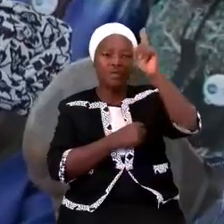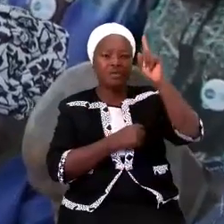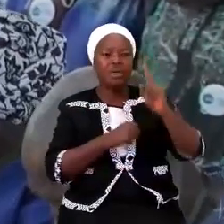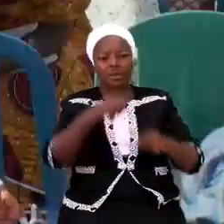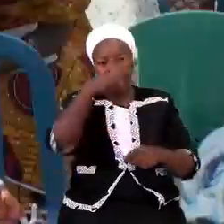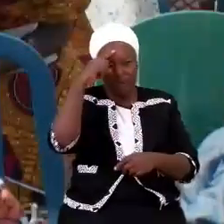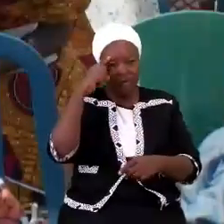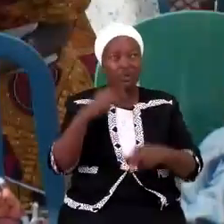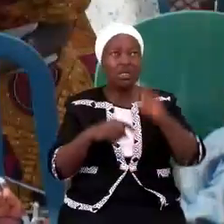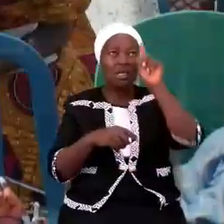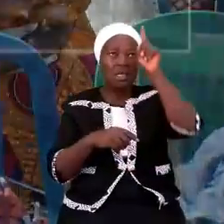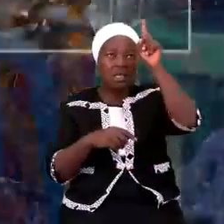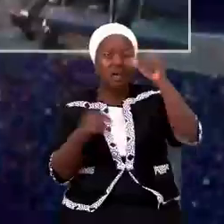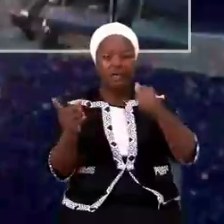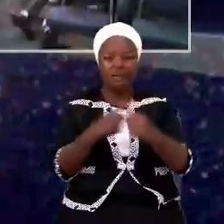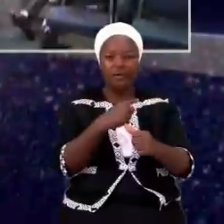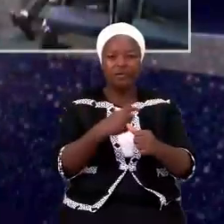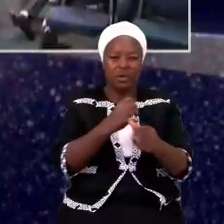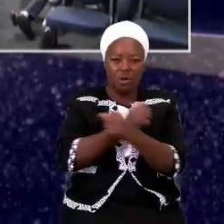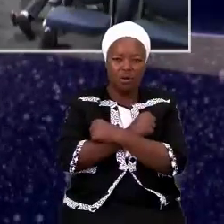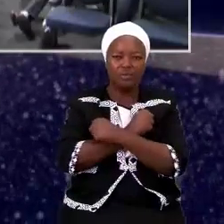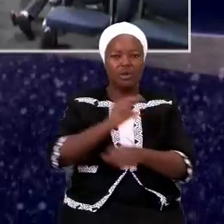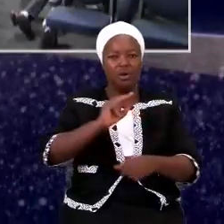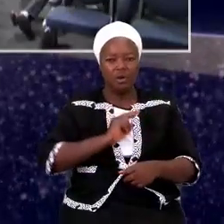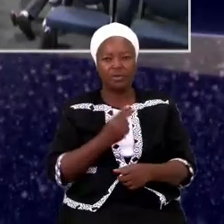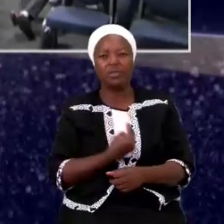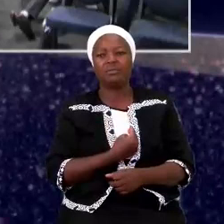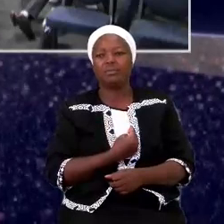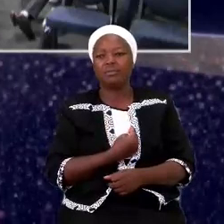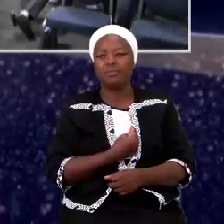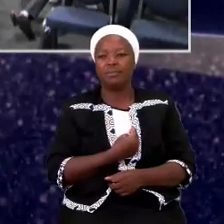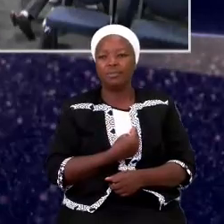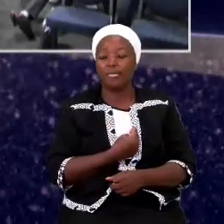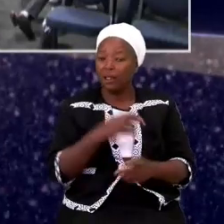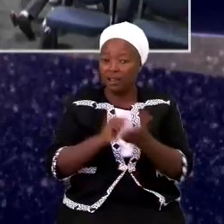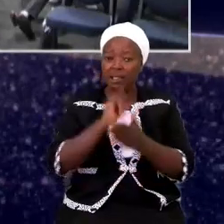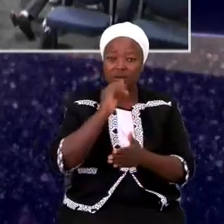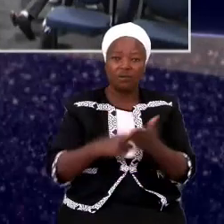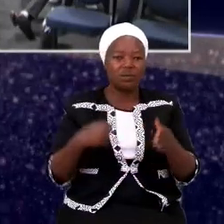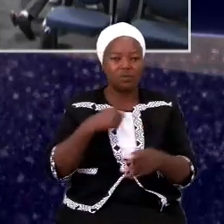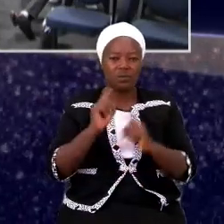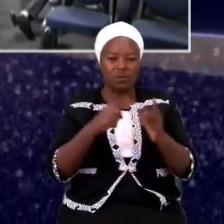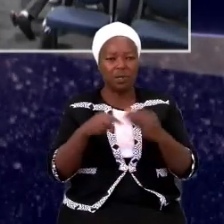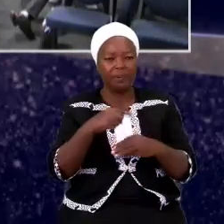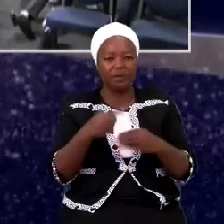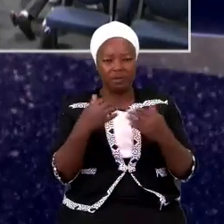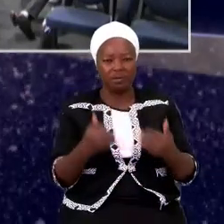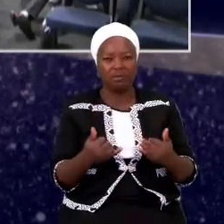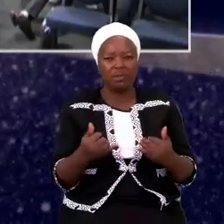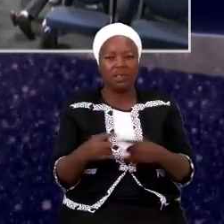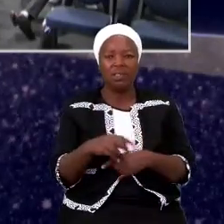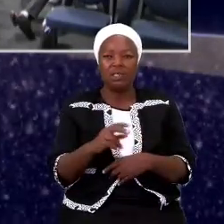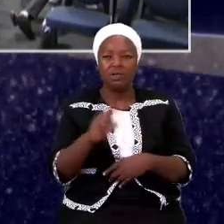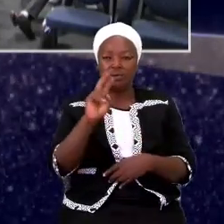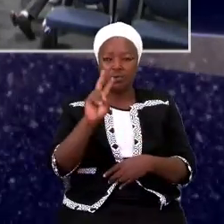about today, the two-way love. One way, coming from up, from heaven, coming